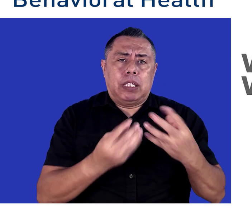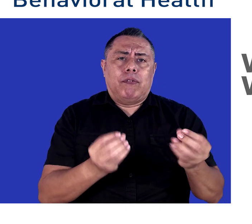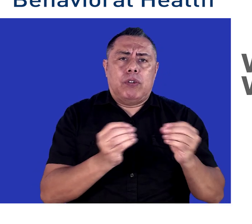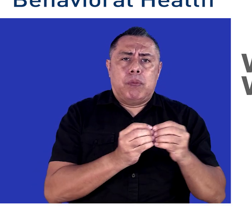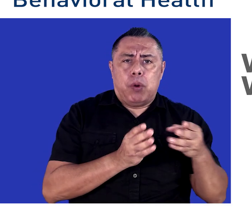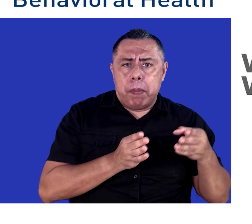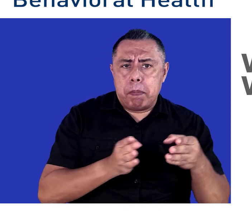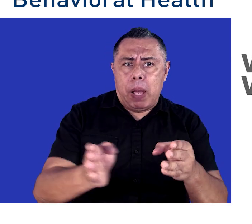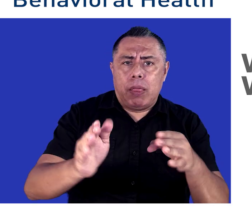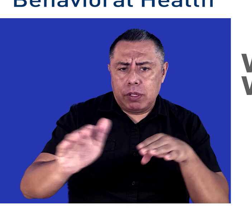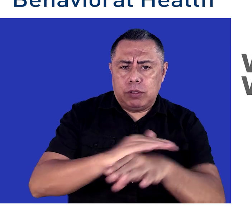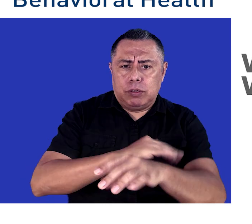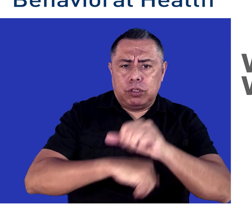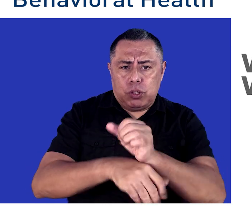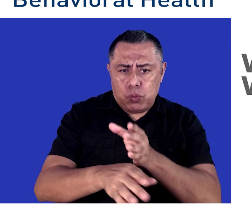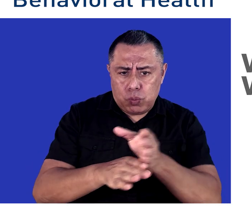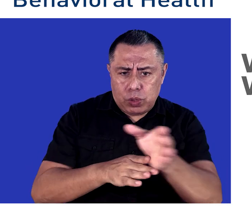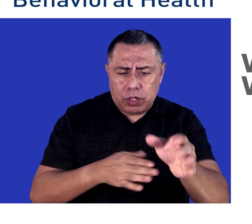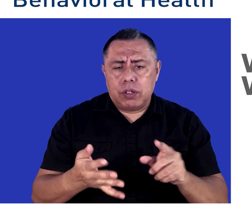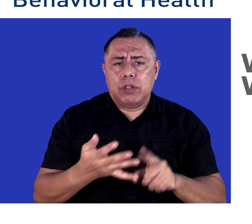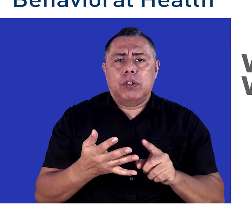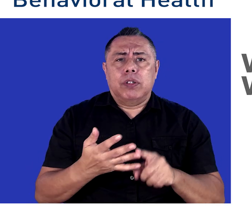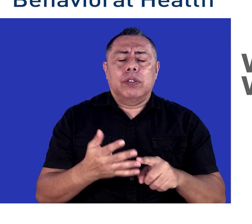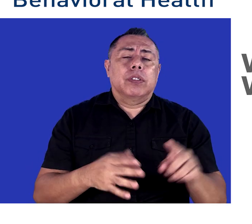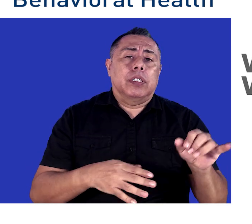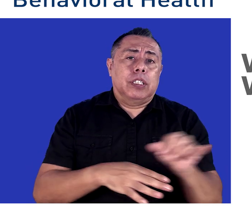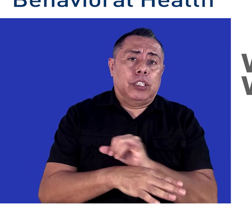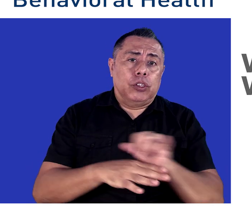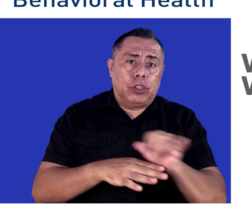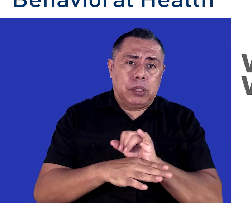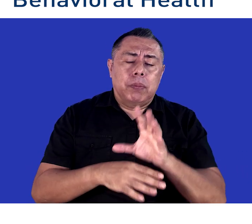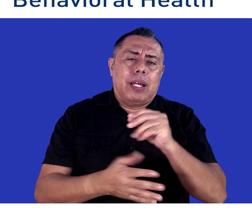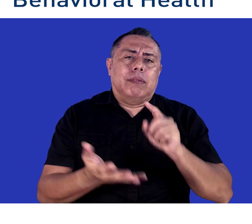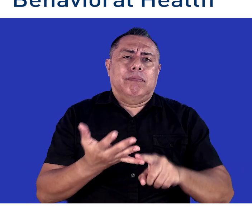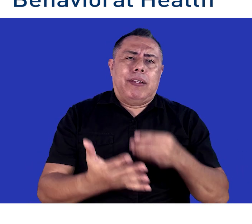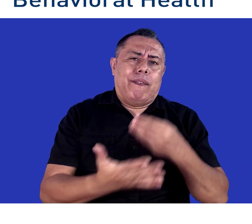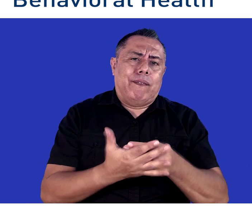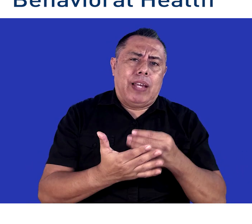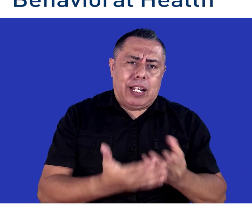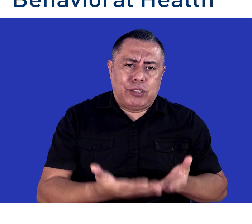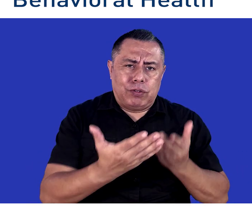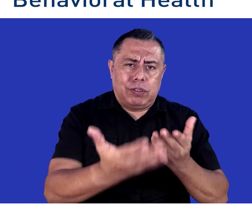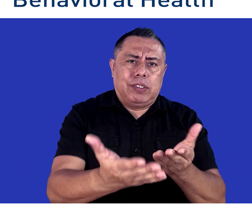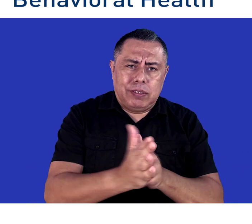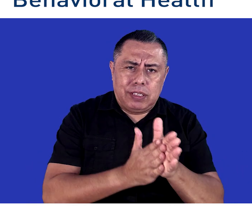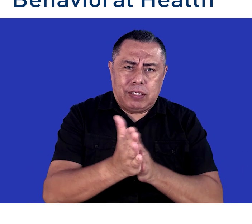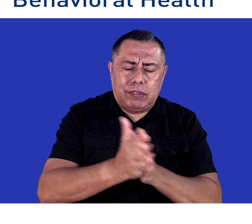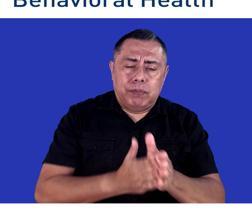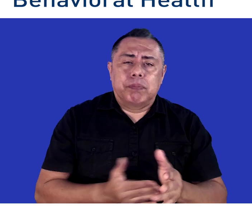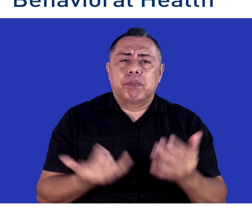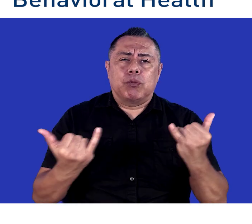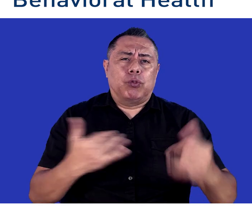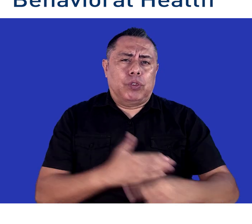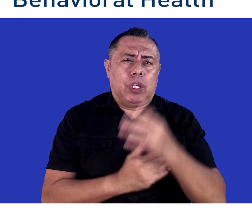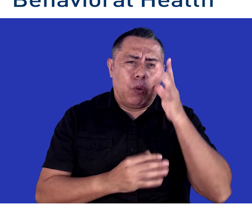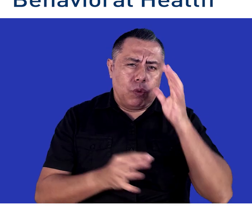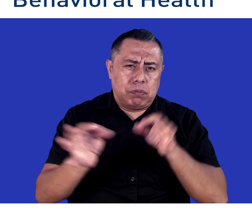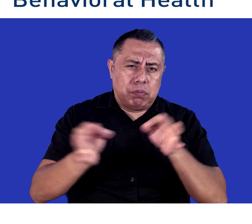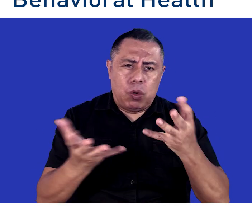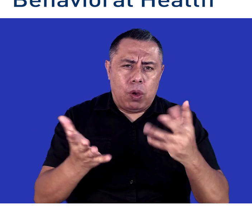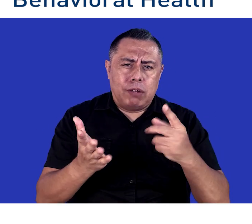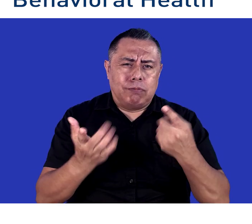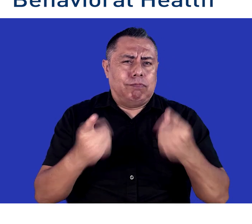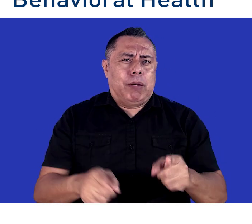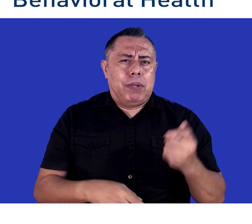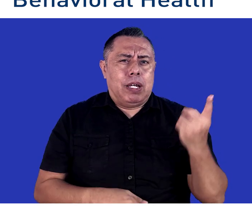career pathways and internships and residencies, and financial incentives. Today, I will share some of the highlights from the last year. One